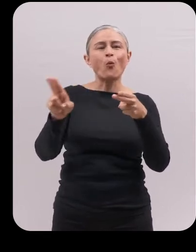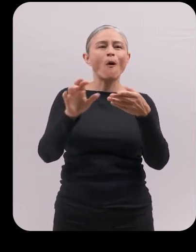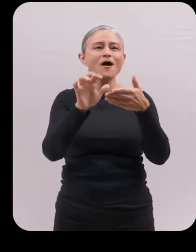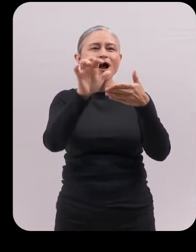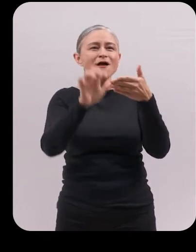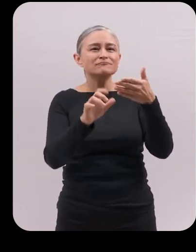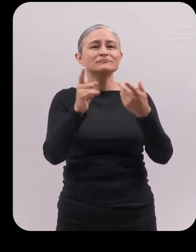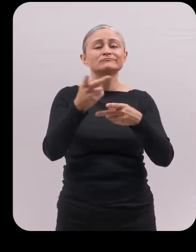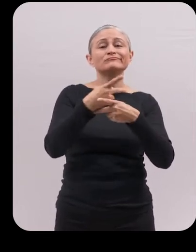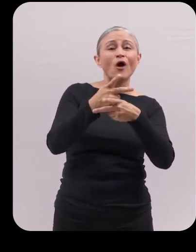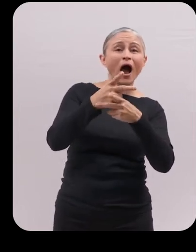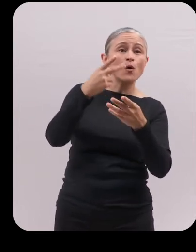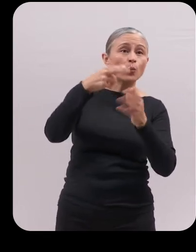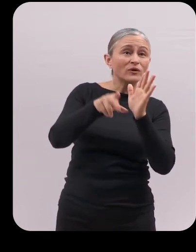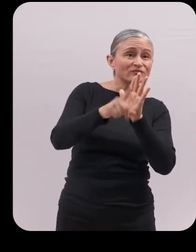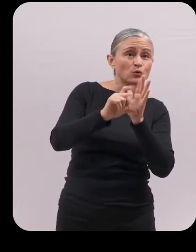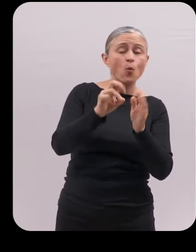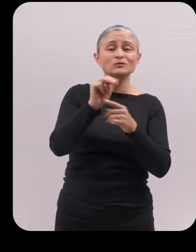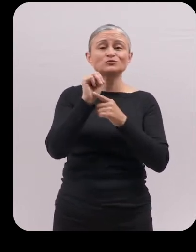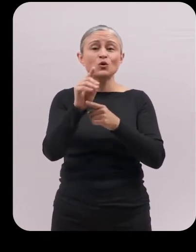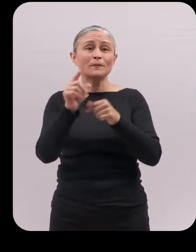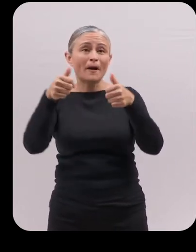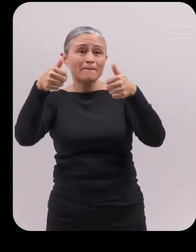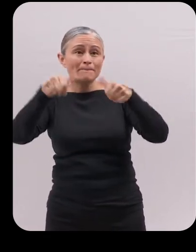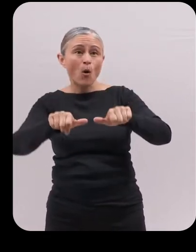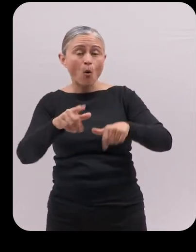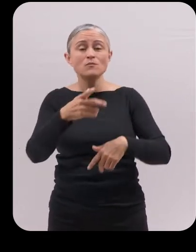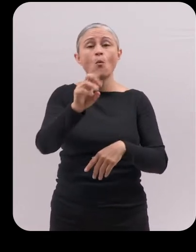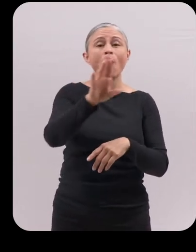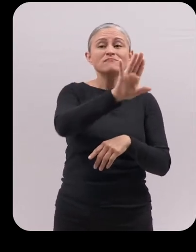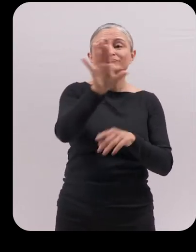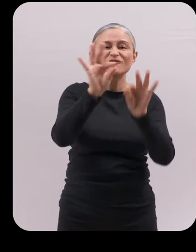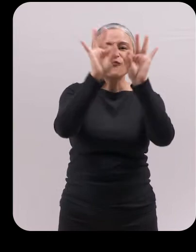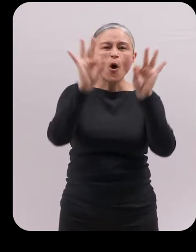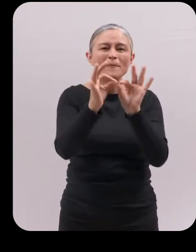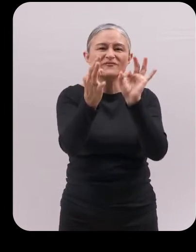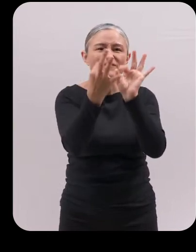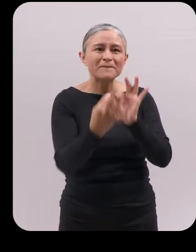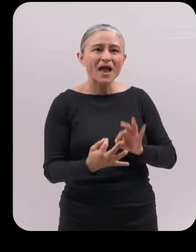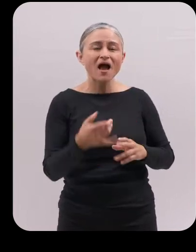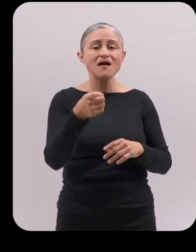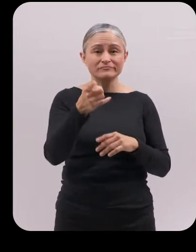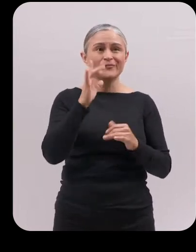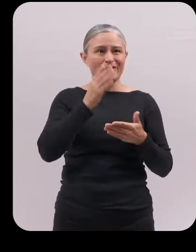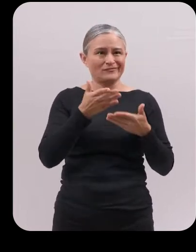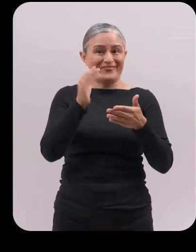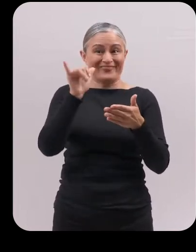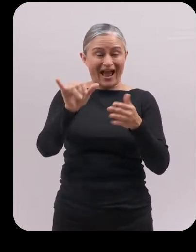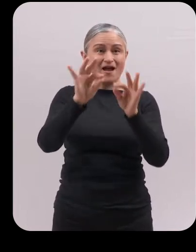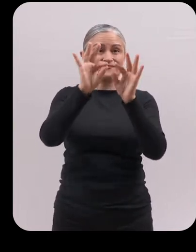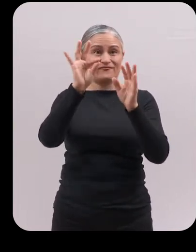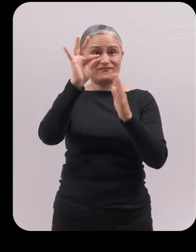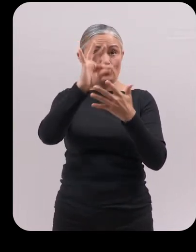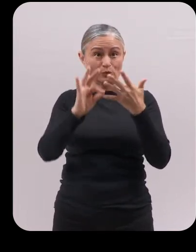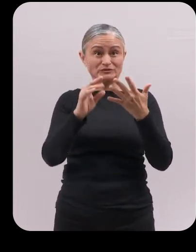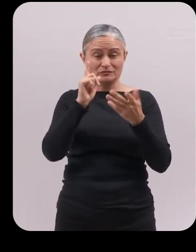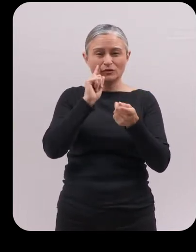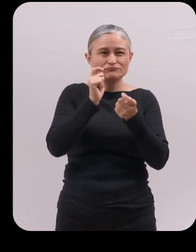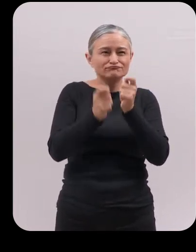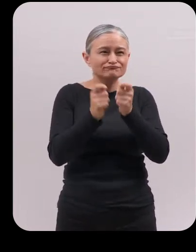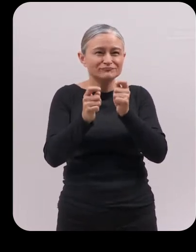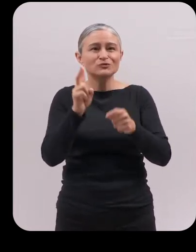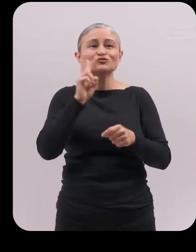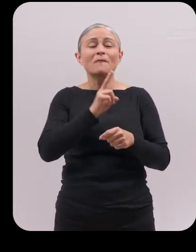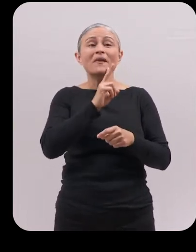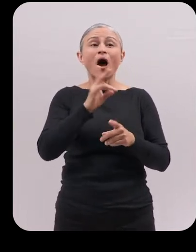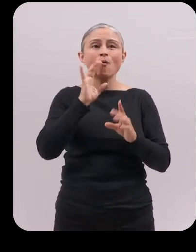reviews, social media posts, and customer feedback forms. To deliver this feature, we fine-tuned our most efficient version of Gemini